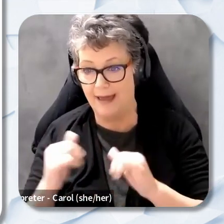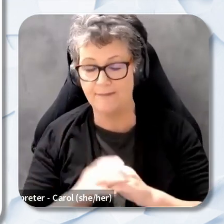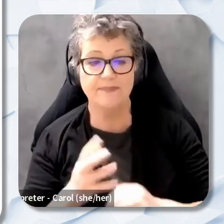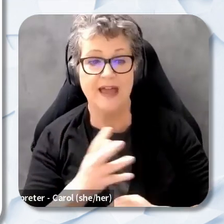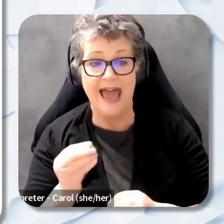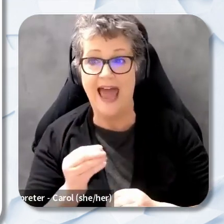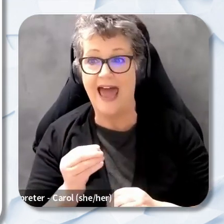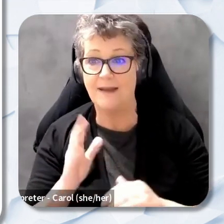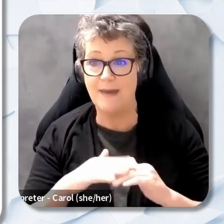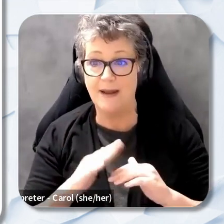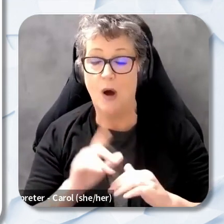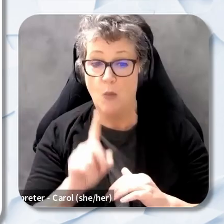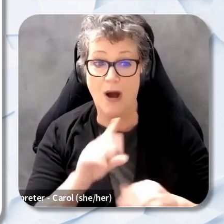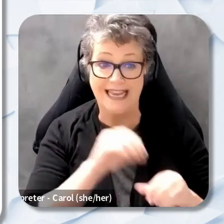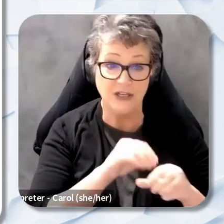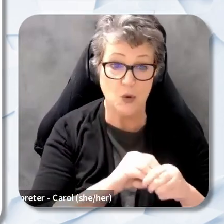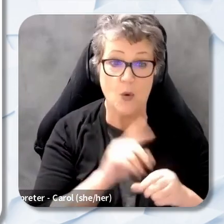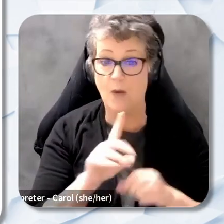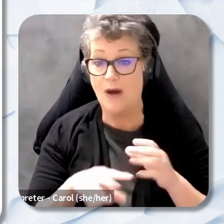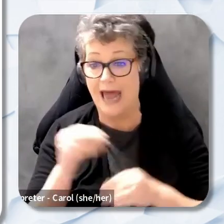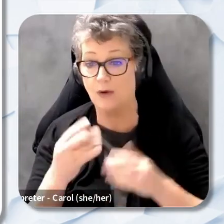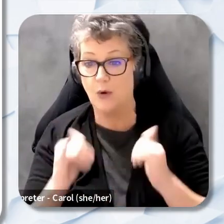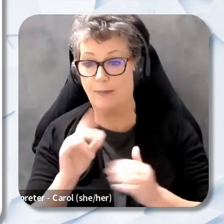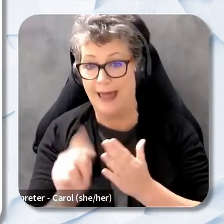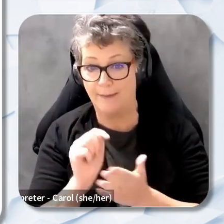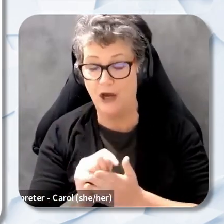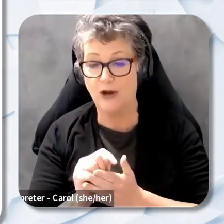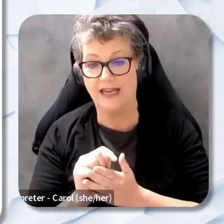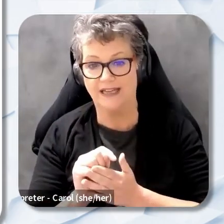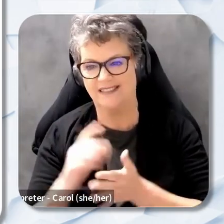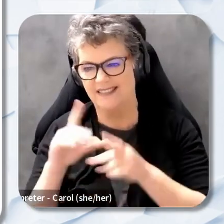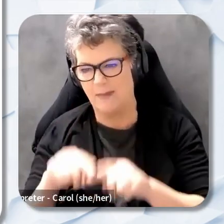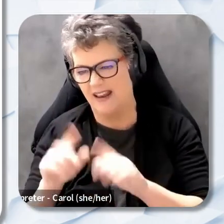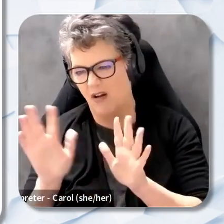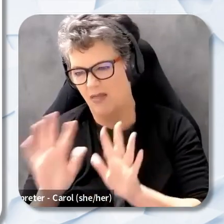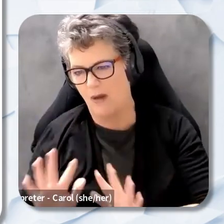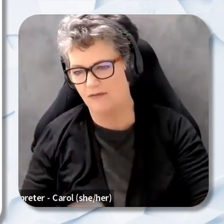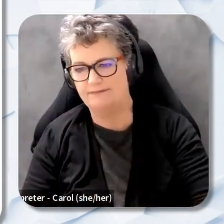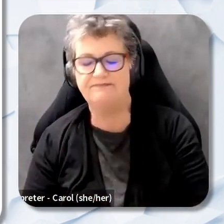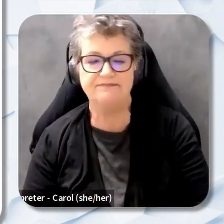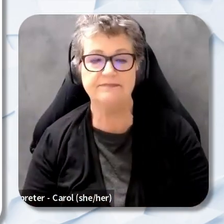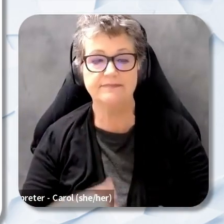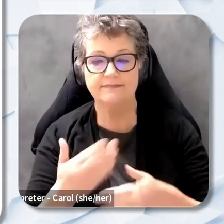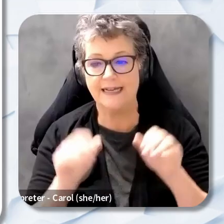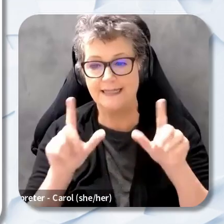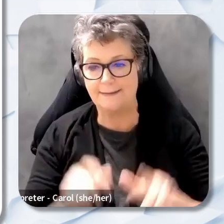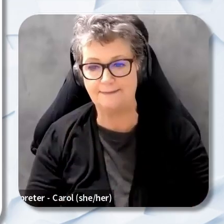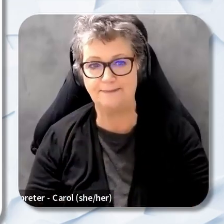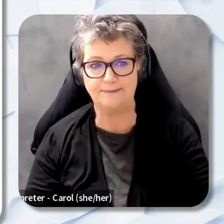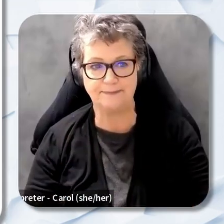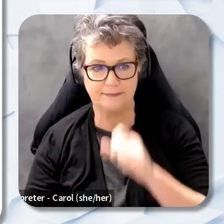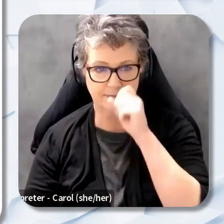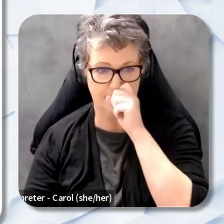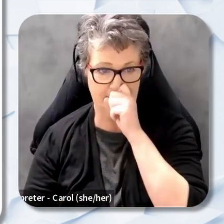at least one indoor and one outdoor play period, weather permitting. Next slide, please.